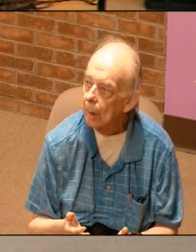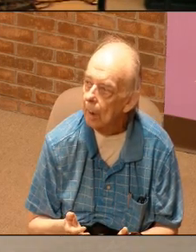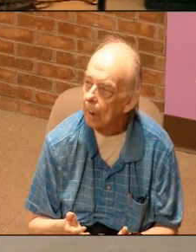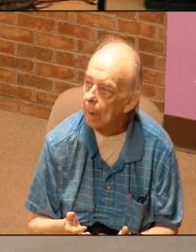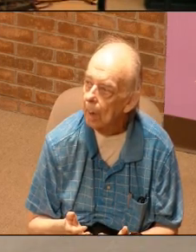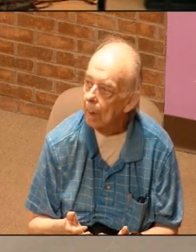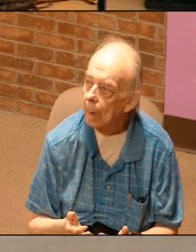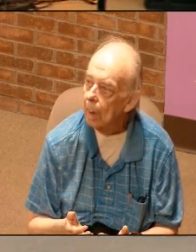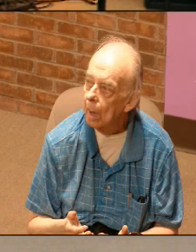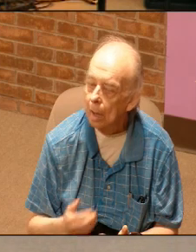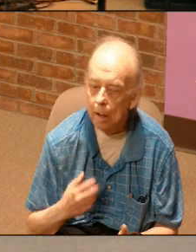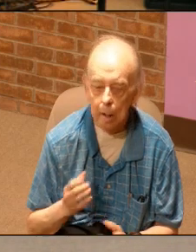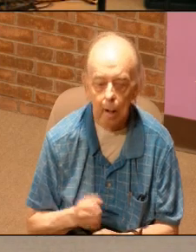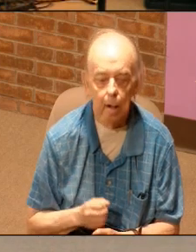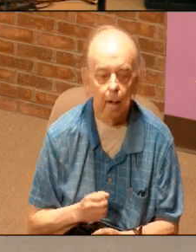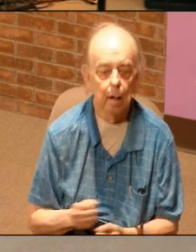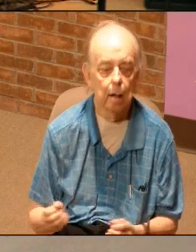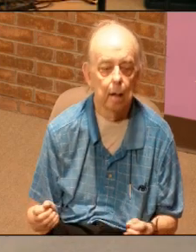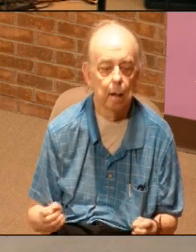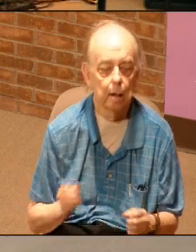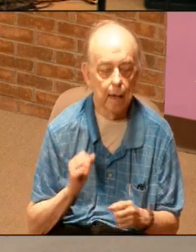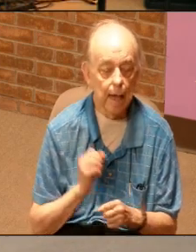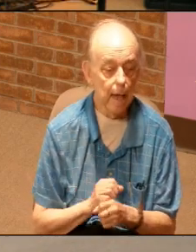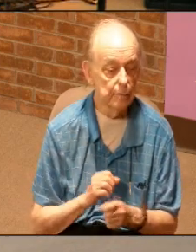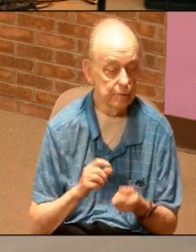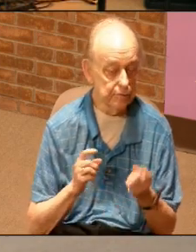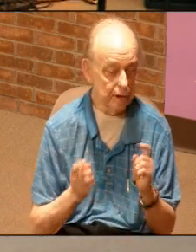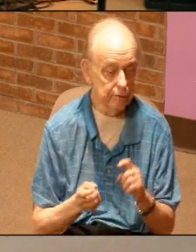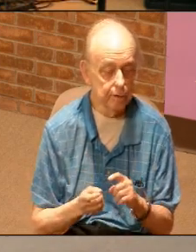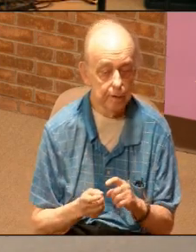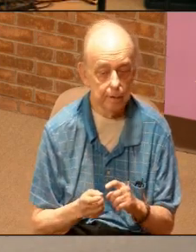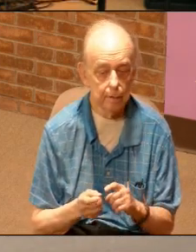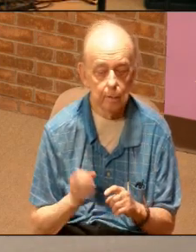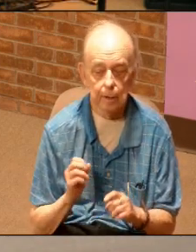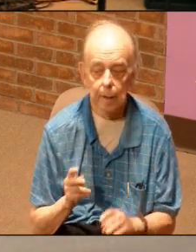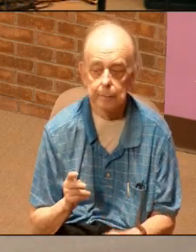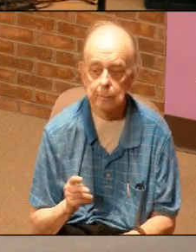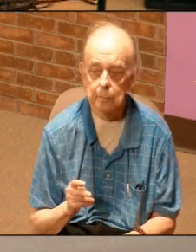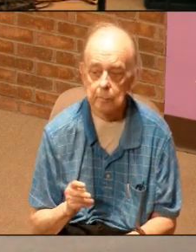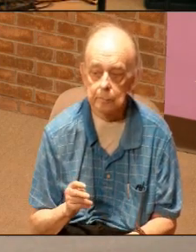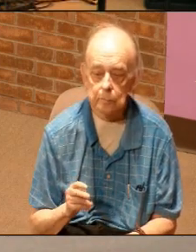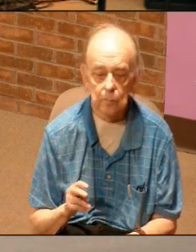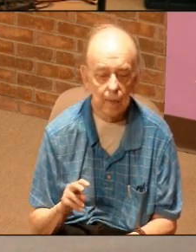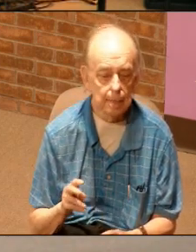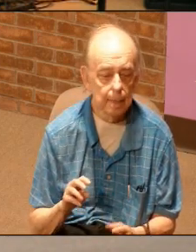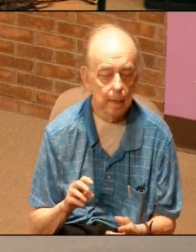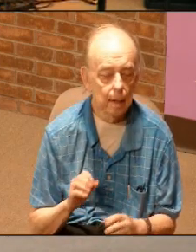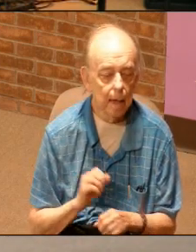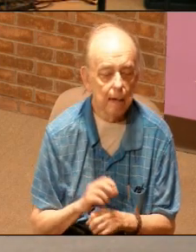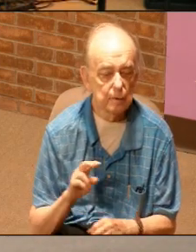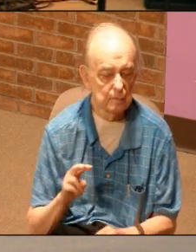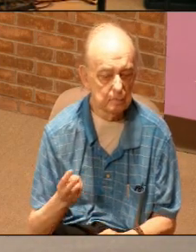is this. We got to do some habit switching. Okay?